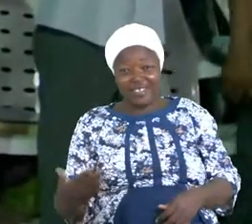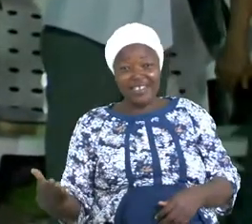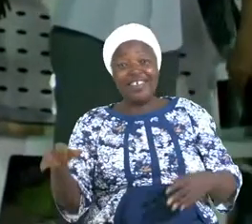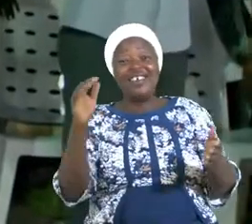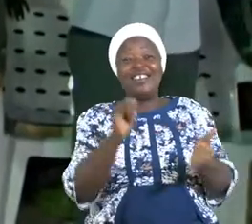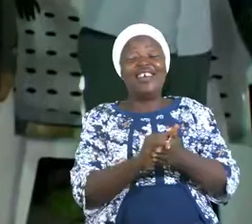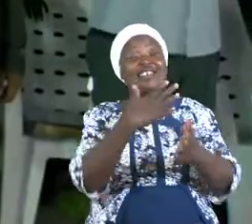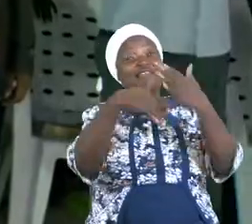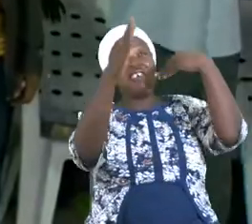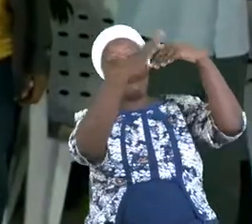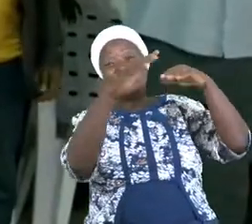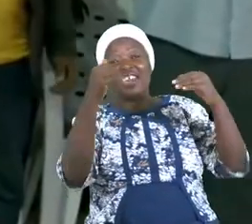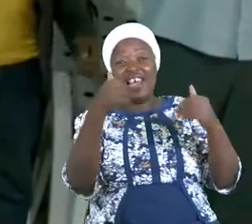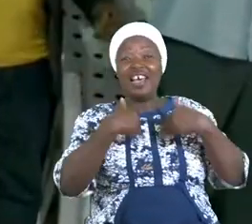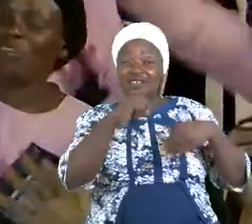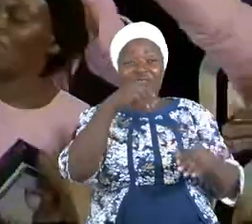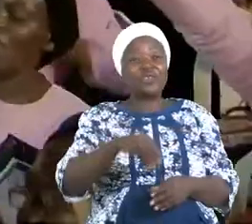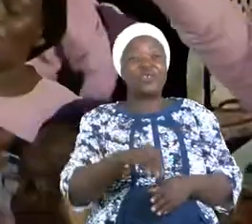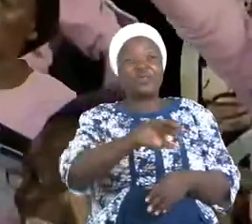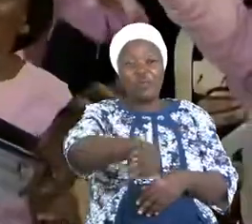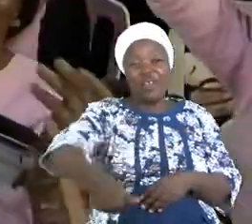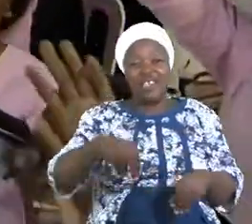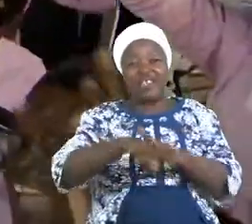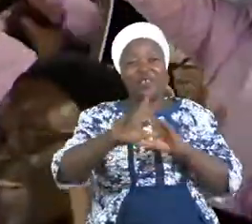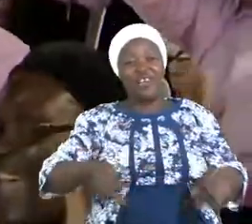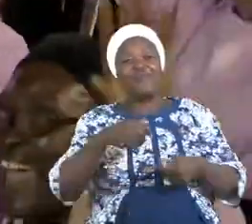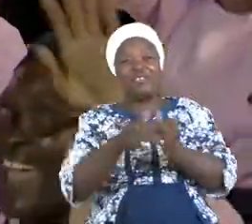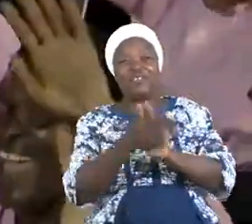heaven has not planted in your life.